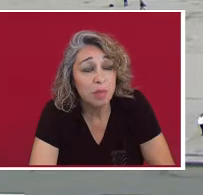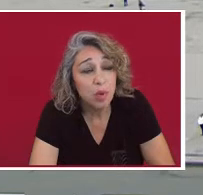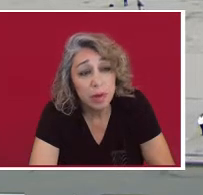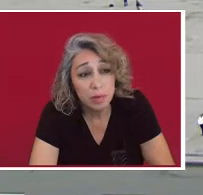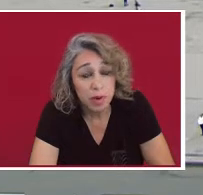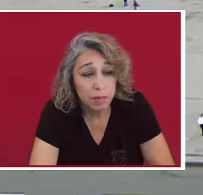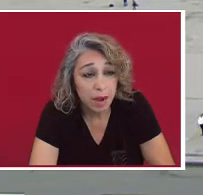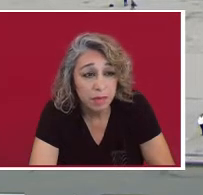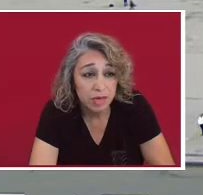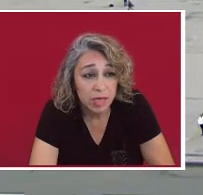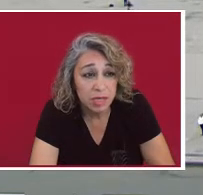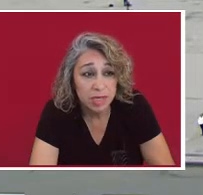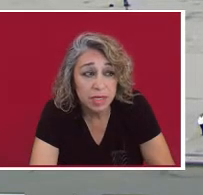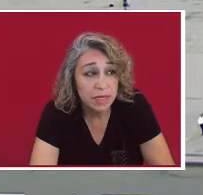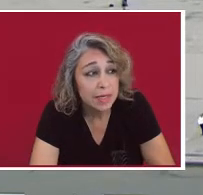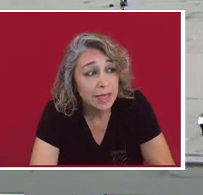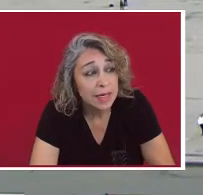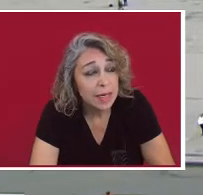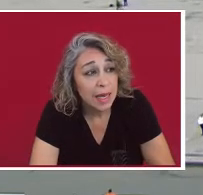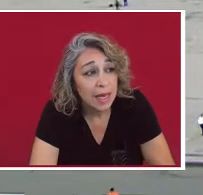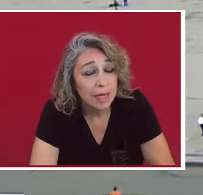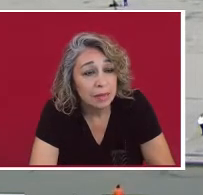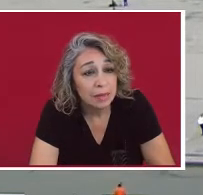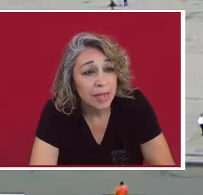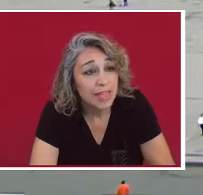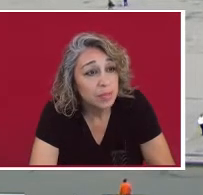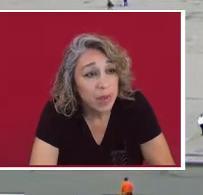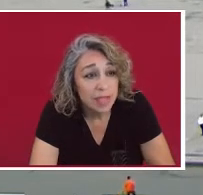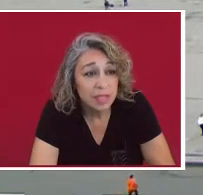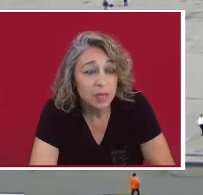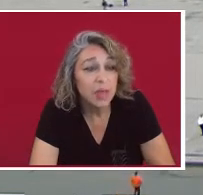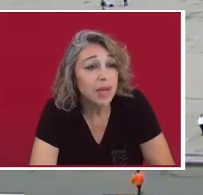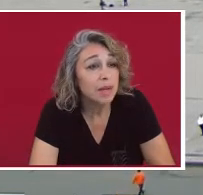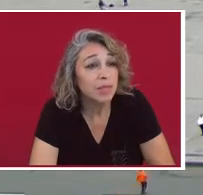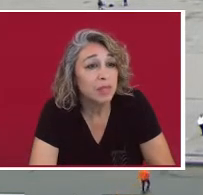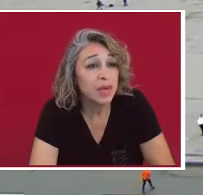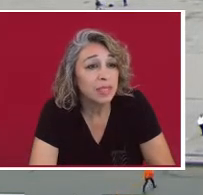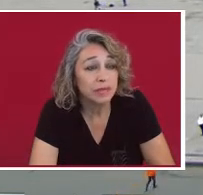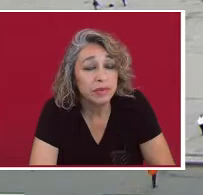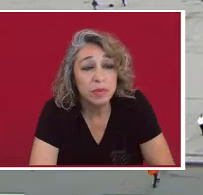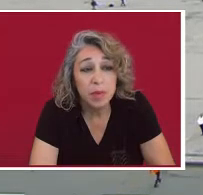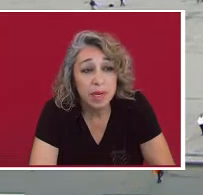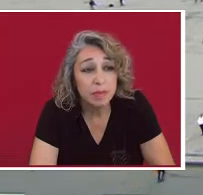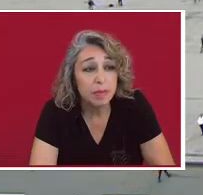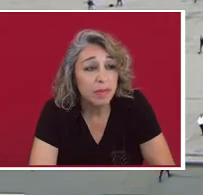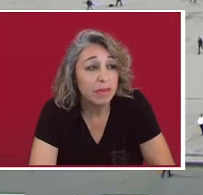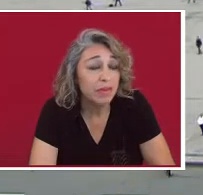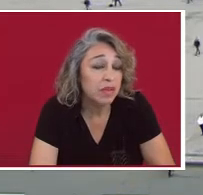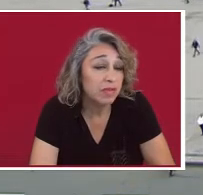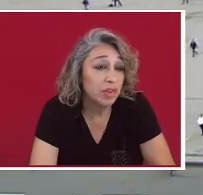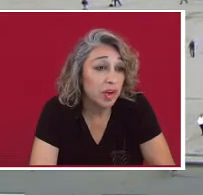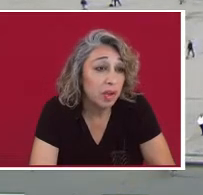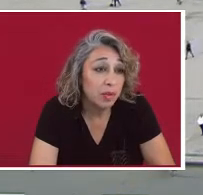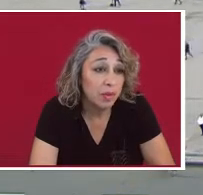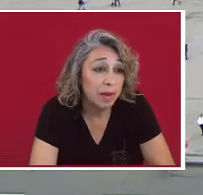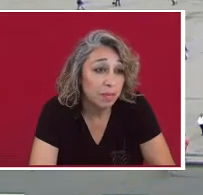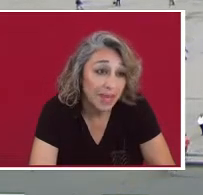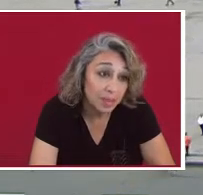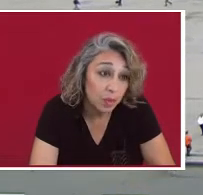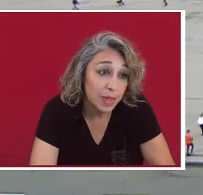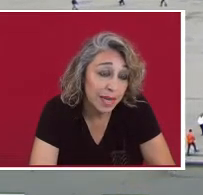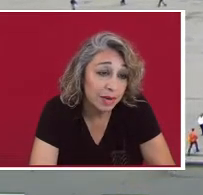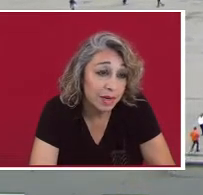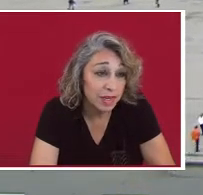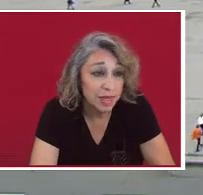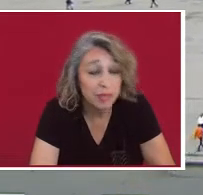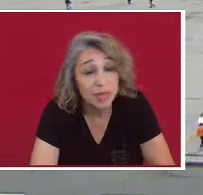became more and more impoverished. Gas prices went up, the price of food went up, the value of the dollar, peso